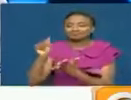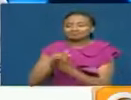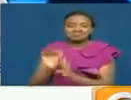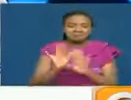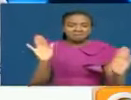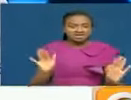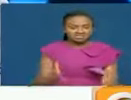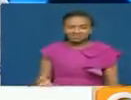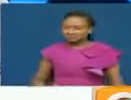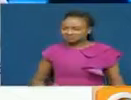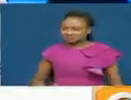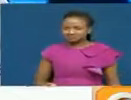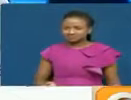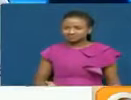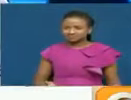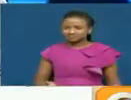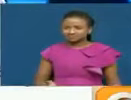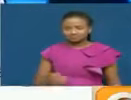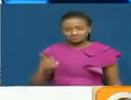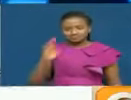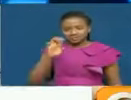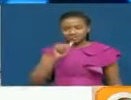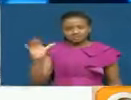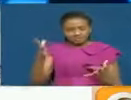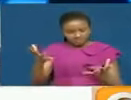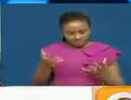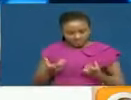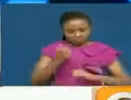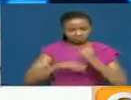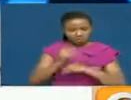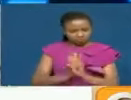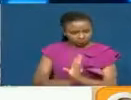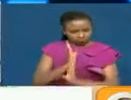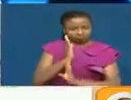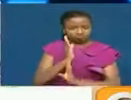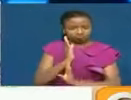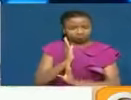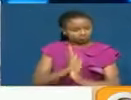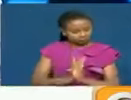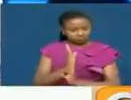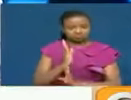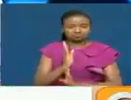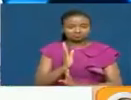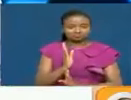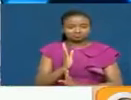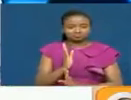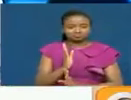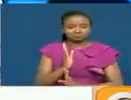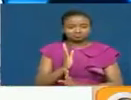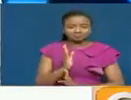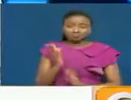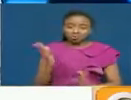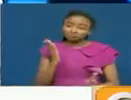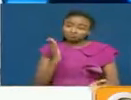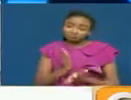crooks ahead of an election. The EACC ought to be potent regardless of where we are in the electoral cycle. So